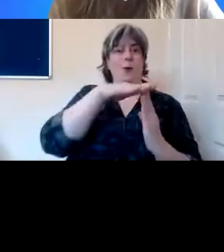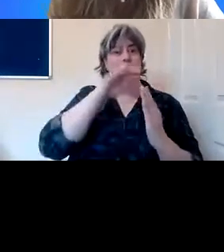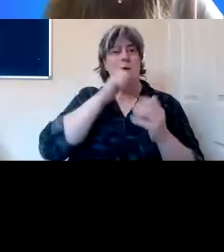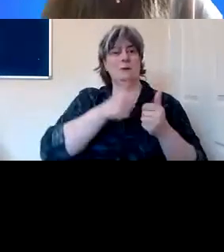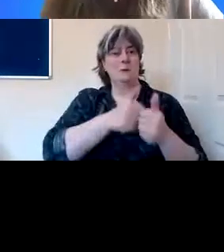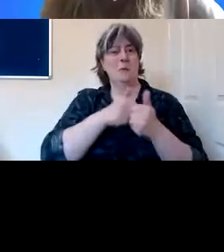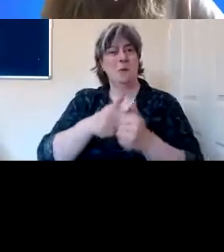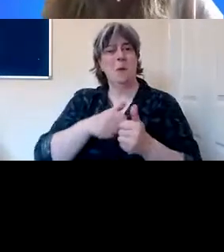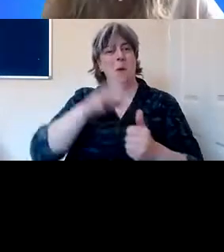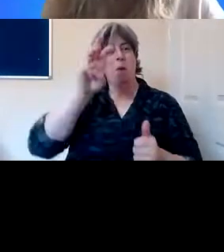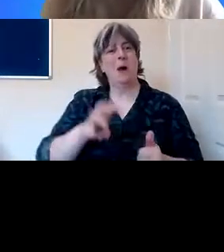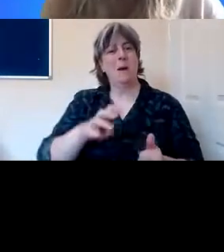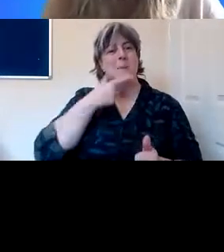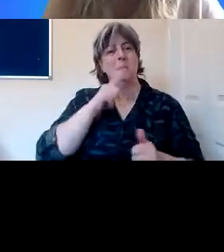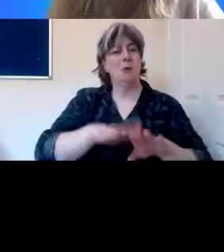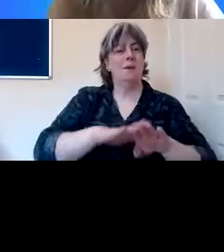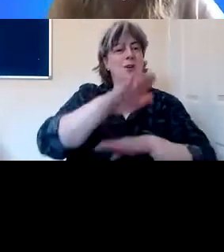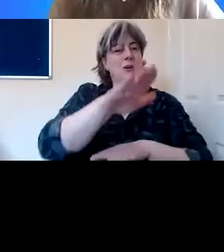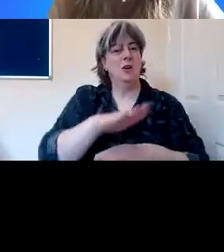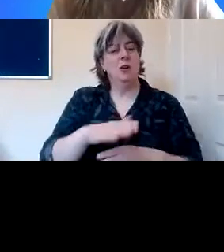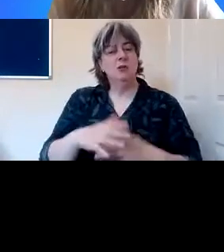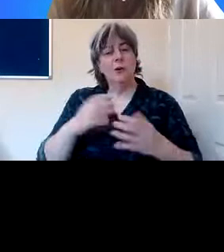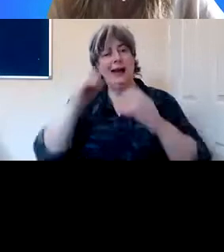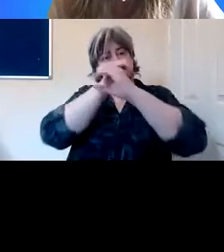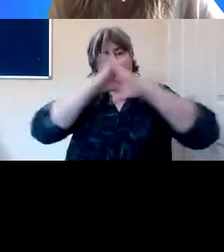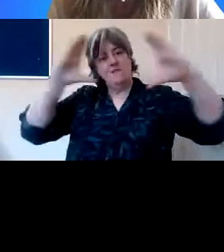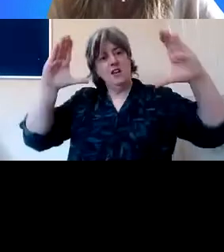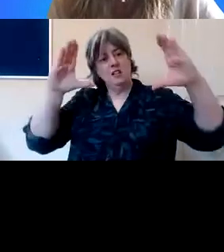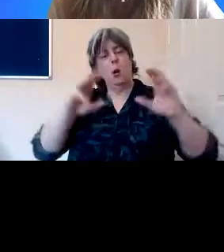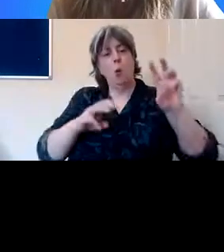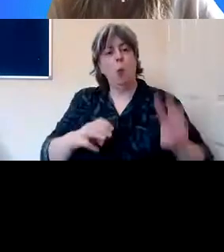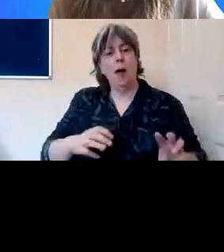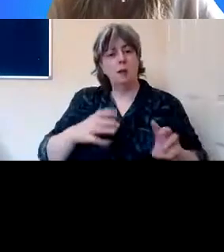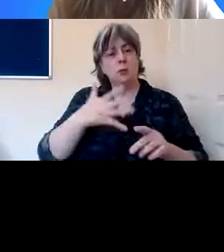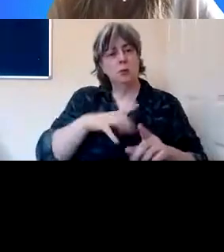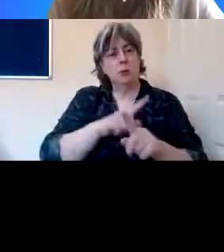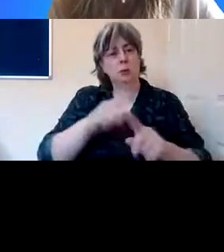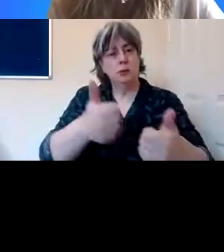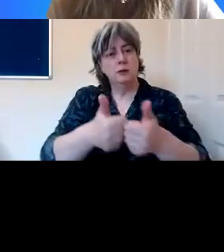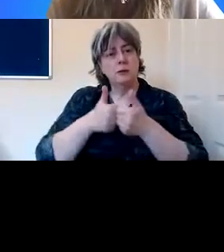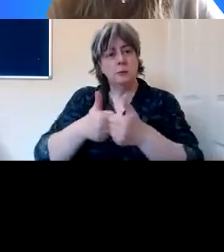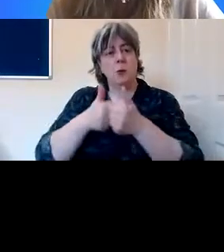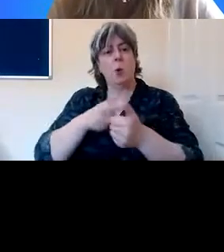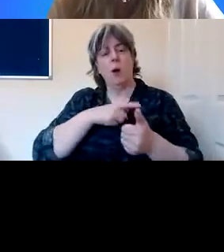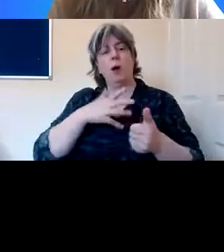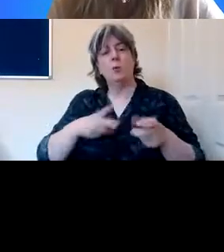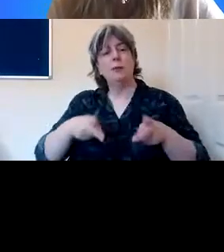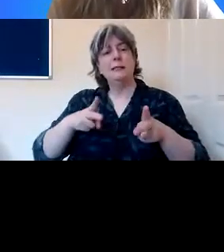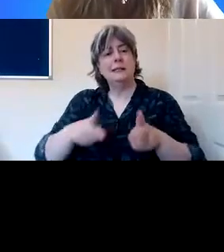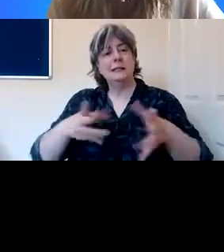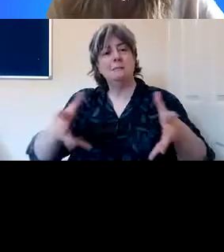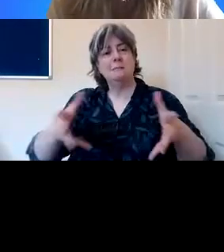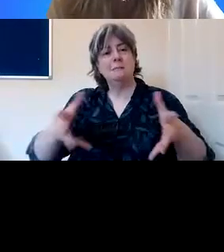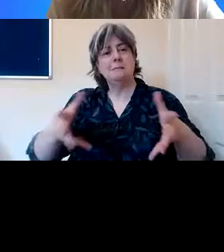you to support the vision that we've got for Wales, to nurture a system in which we can thrive, in which our schools can